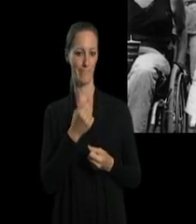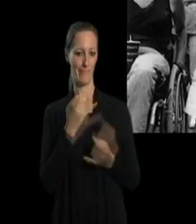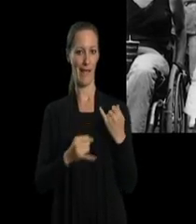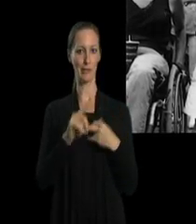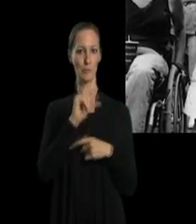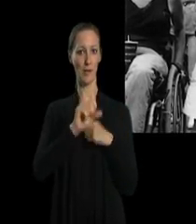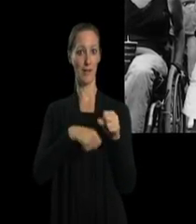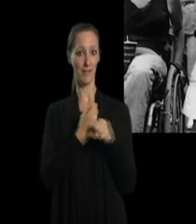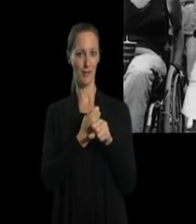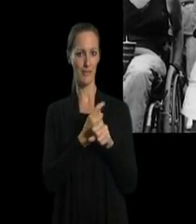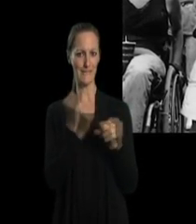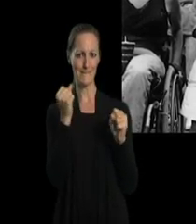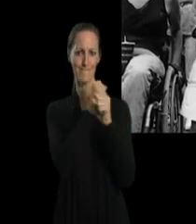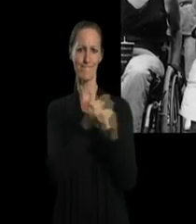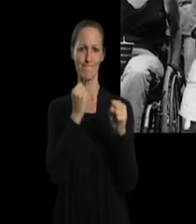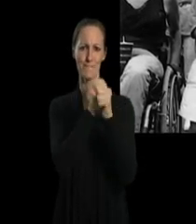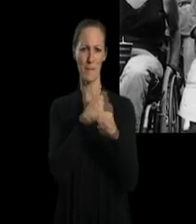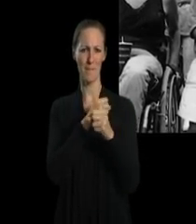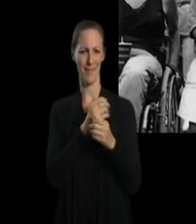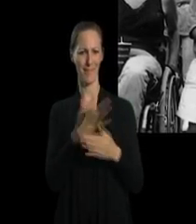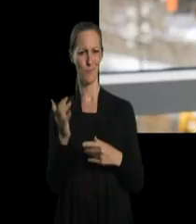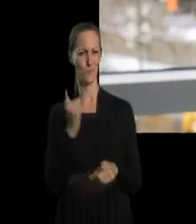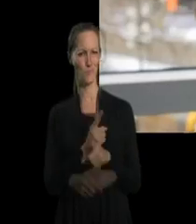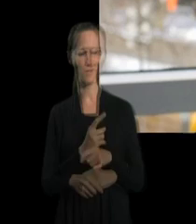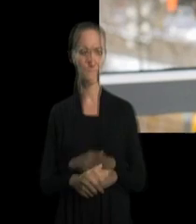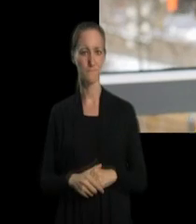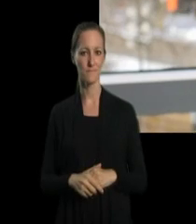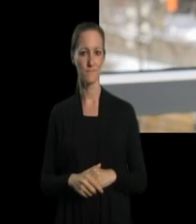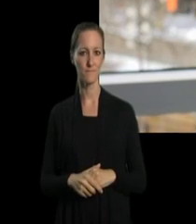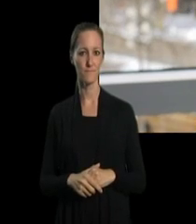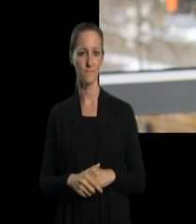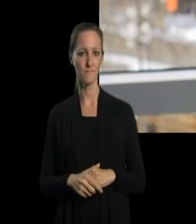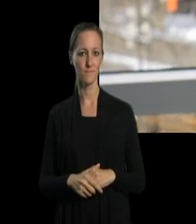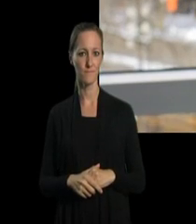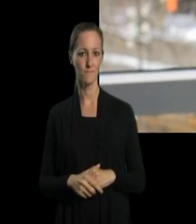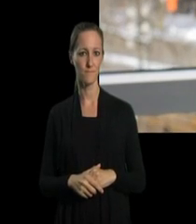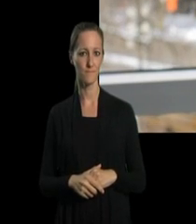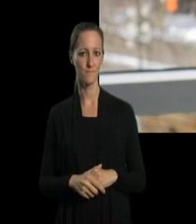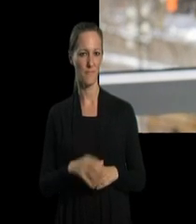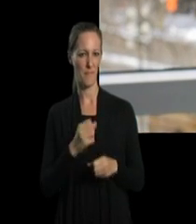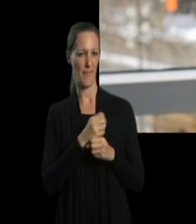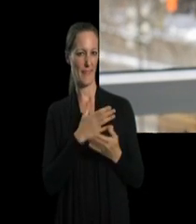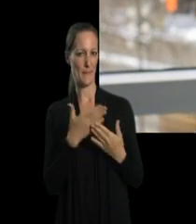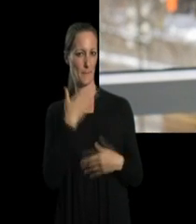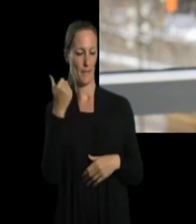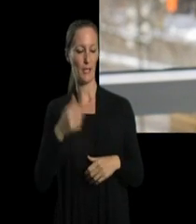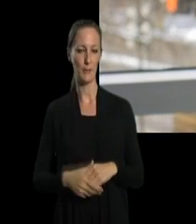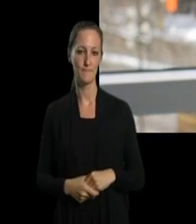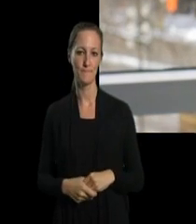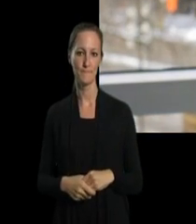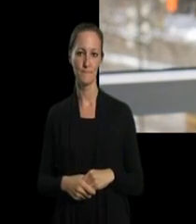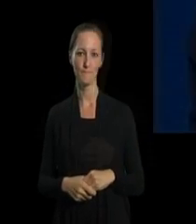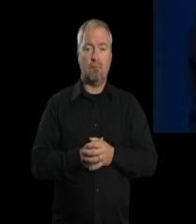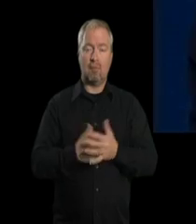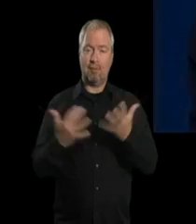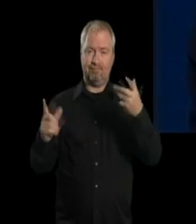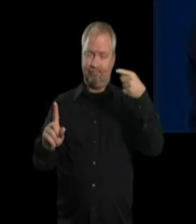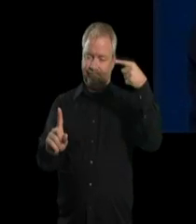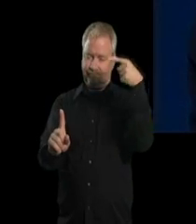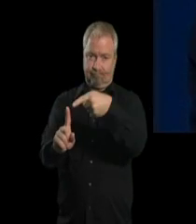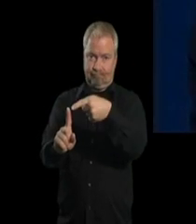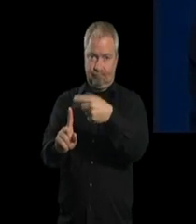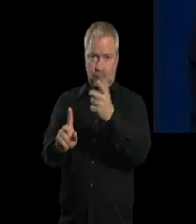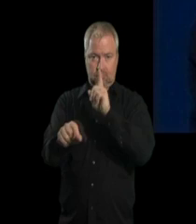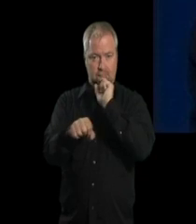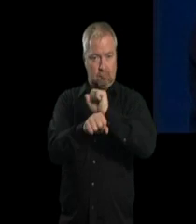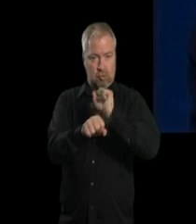and he spent the last couple of decades of his life just trying to make things better. And the